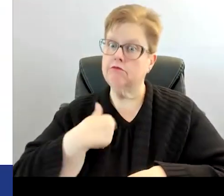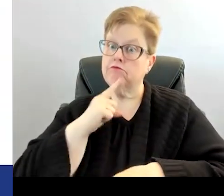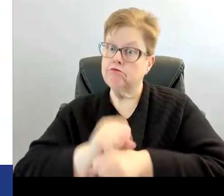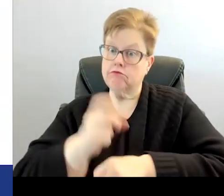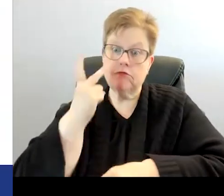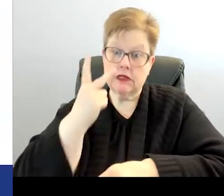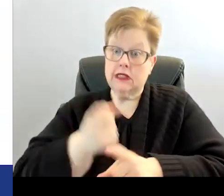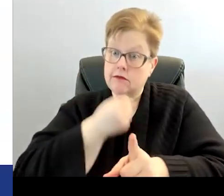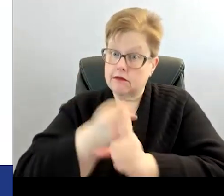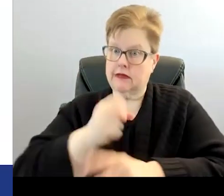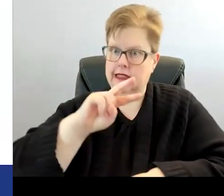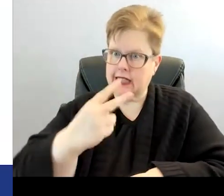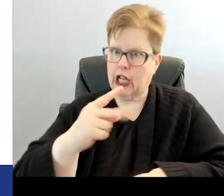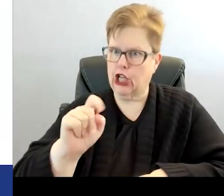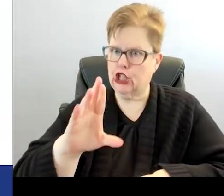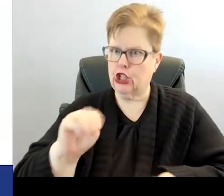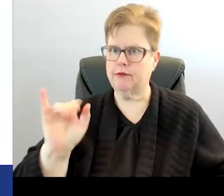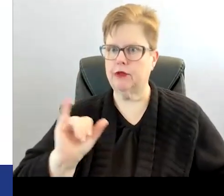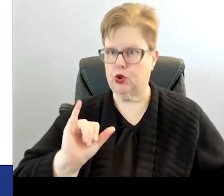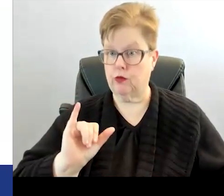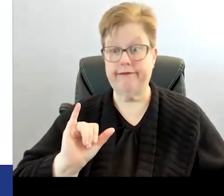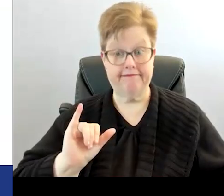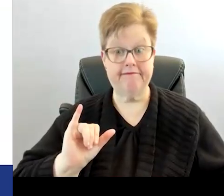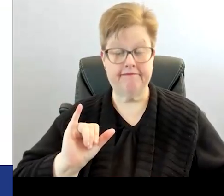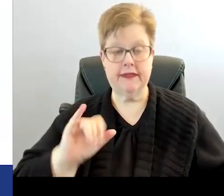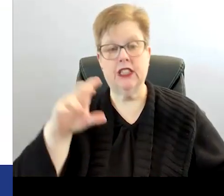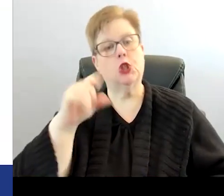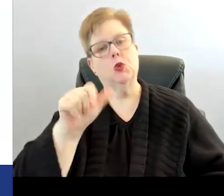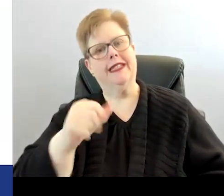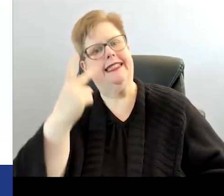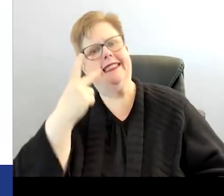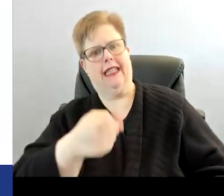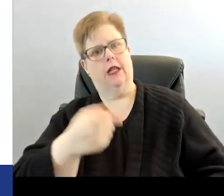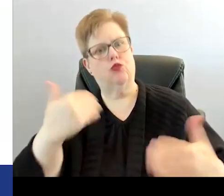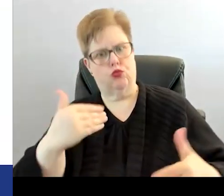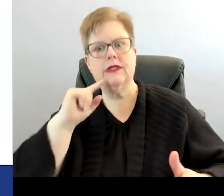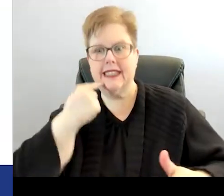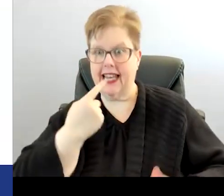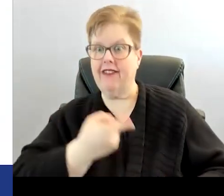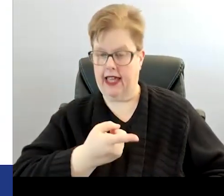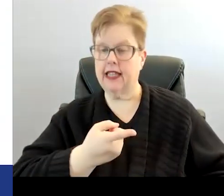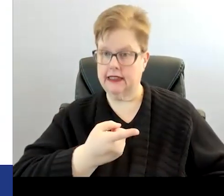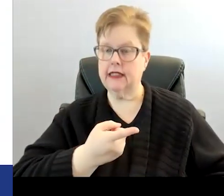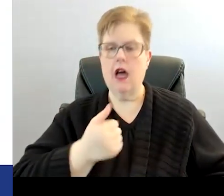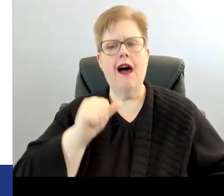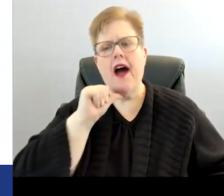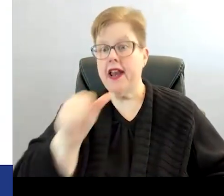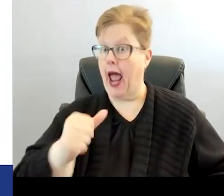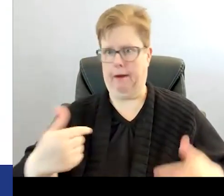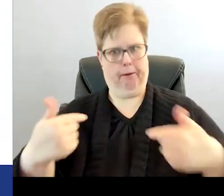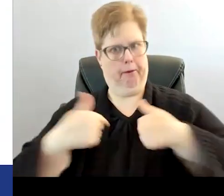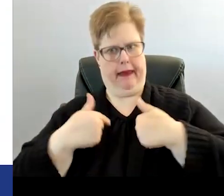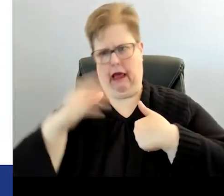an impact in your second term as well. And so you can see it's significant. Now, this is not me